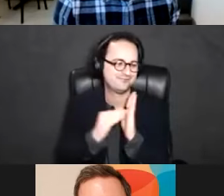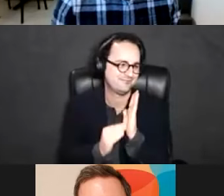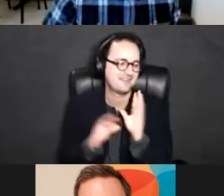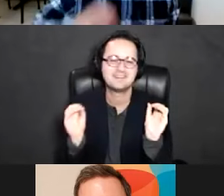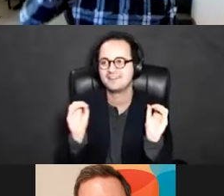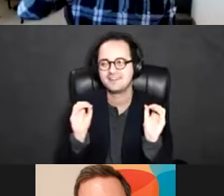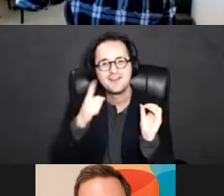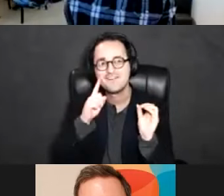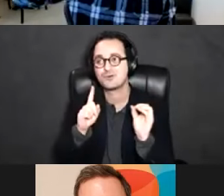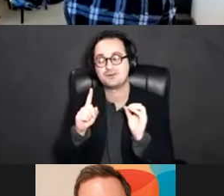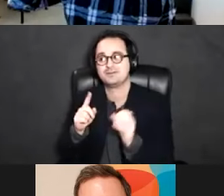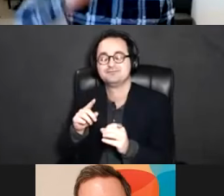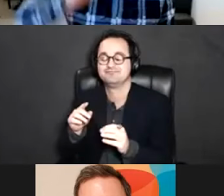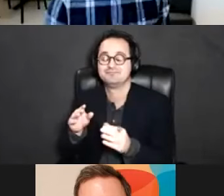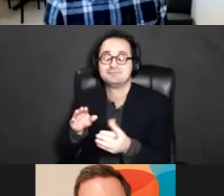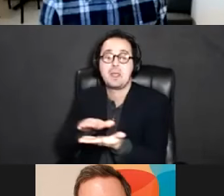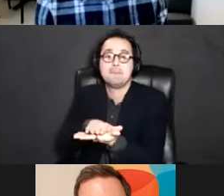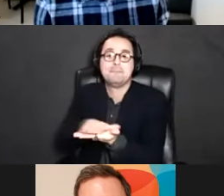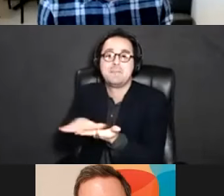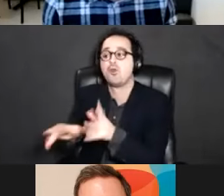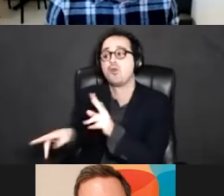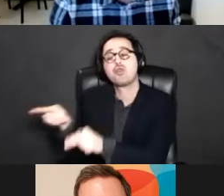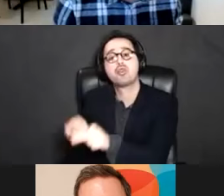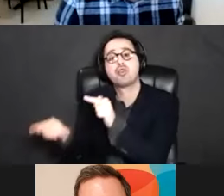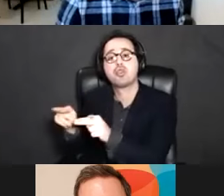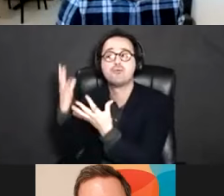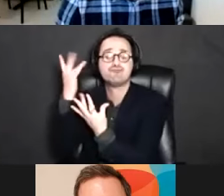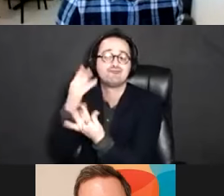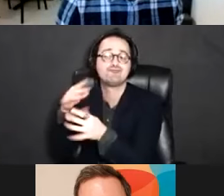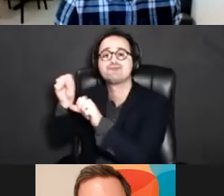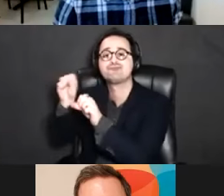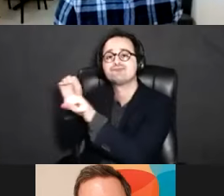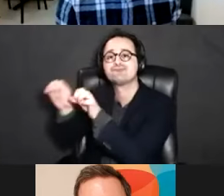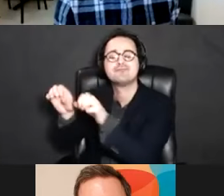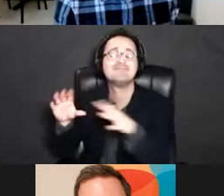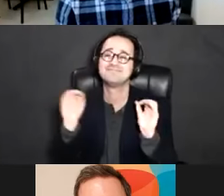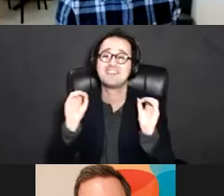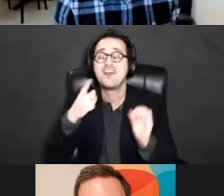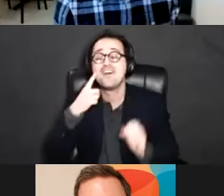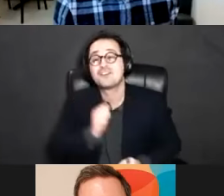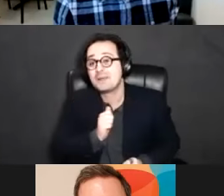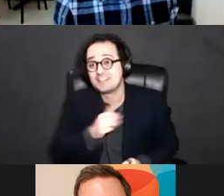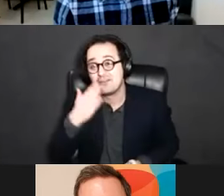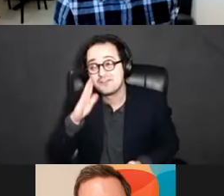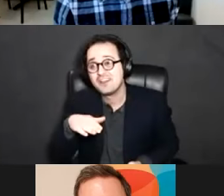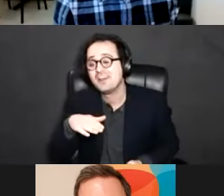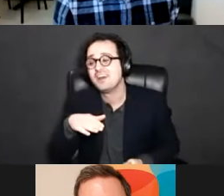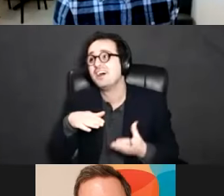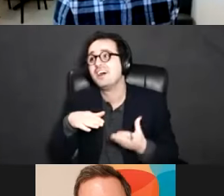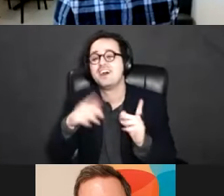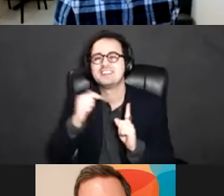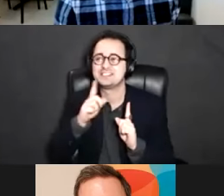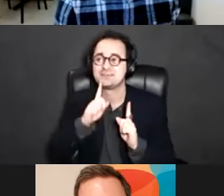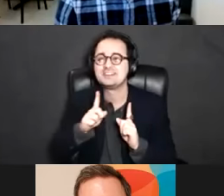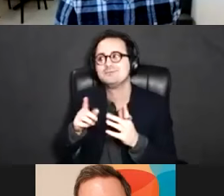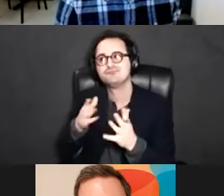pure speculation. So rather than just purely speculating, I'll say, for myself, that's one of the directions